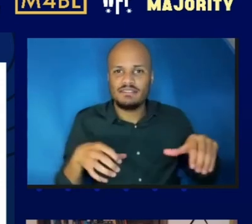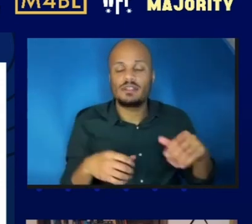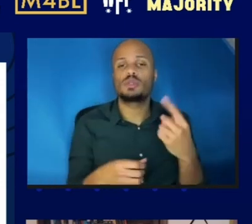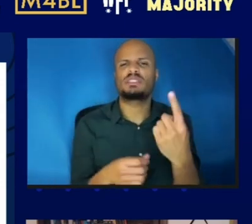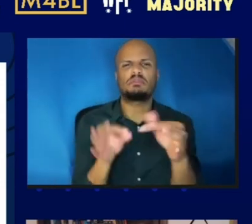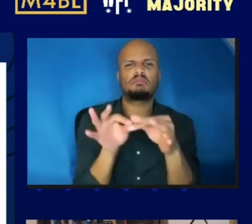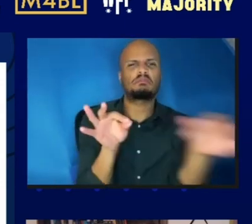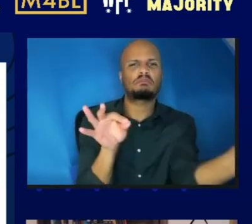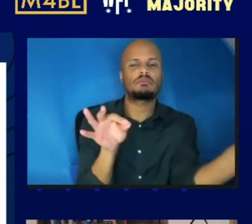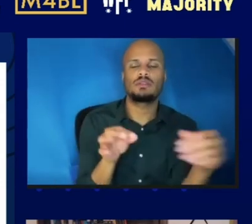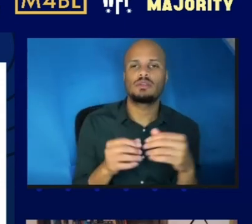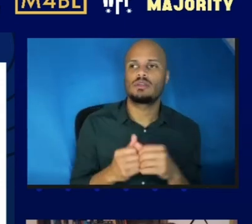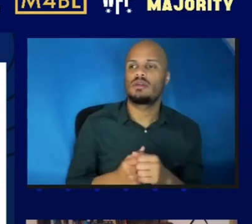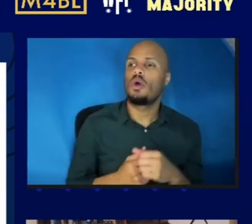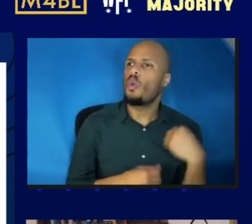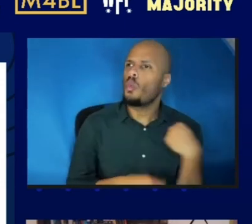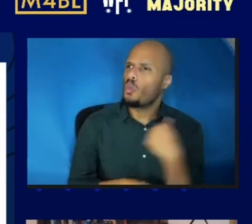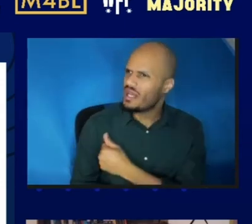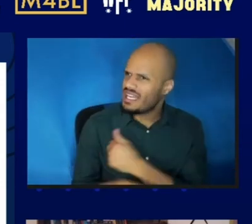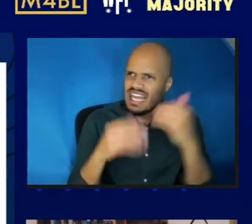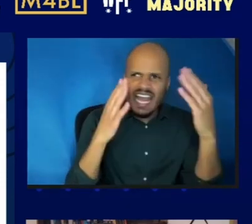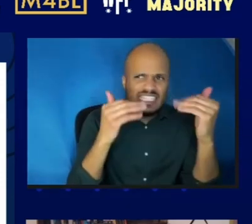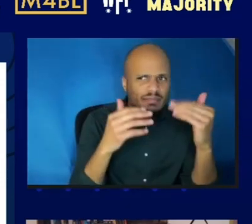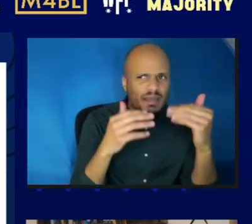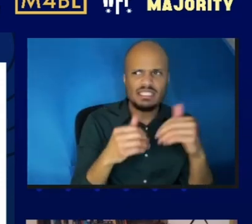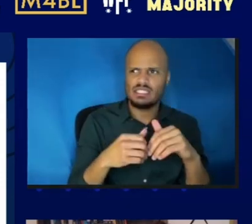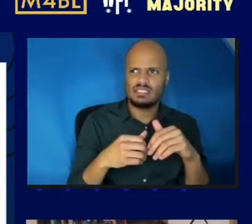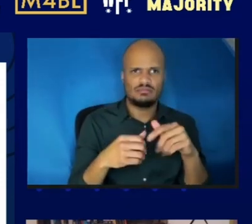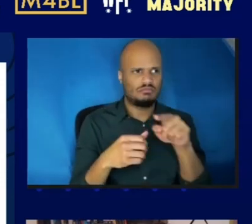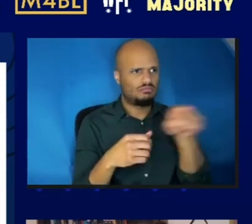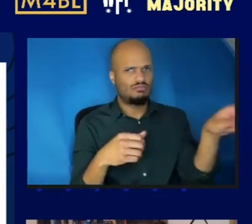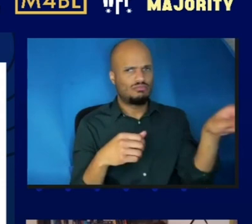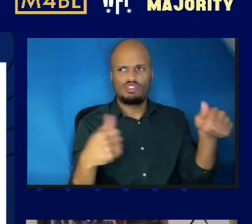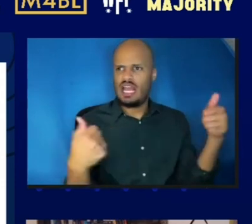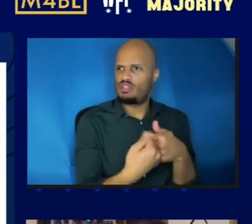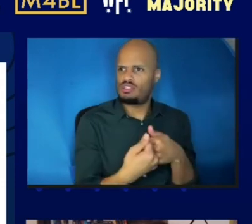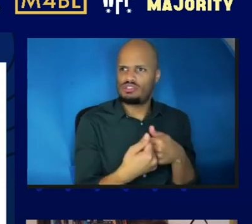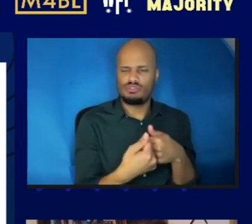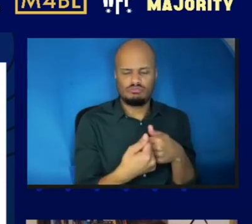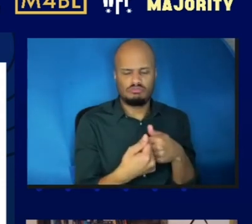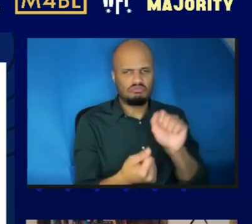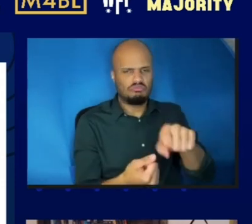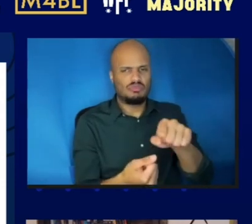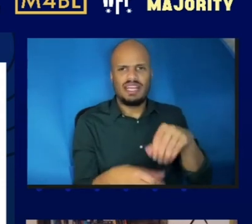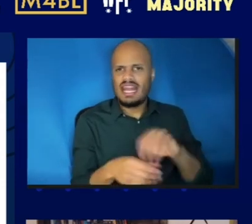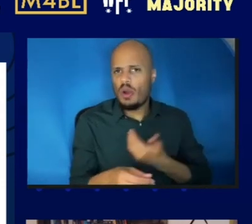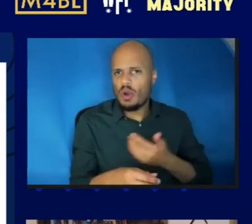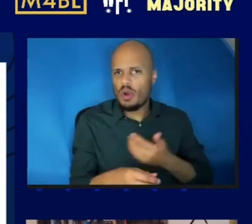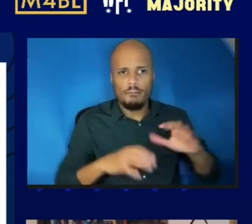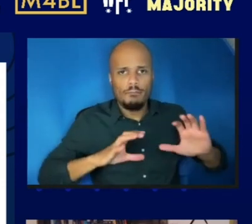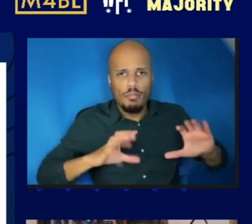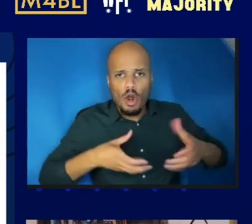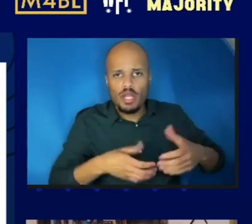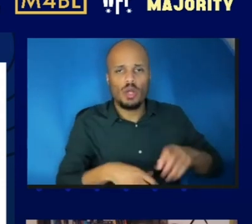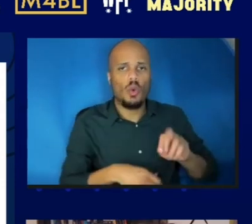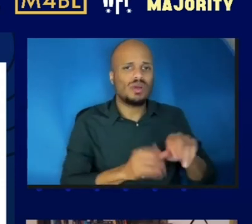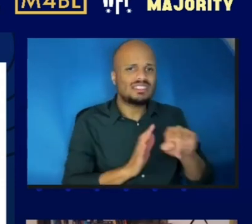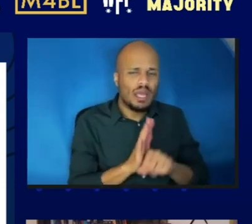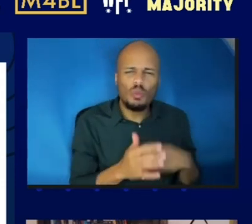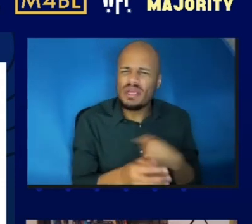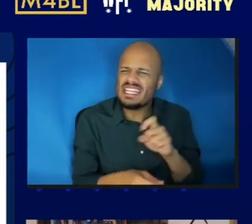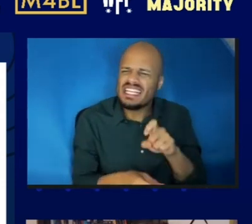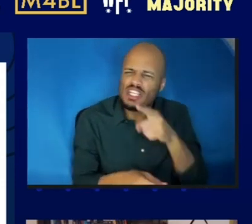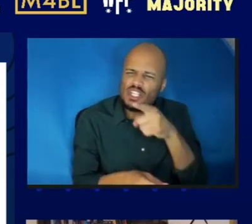is, we expect to be challenged on this in our own party or in our own state. We need you to be a